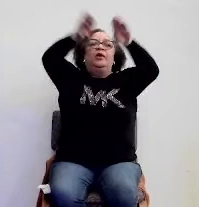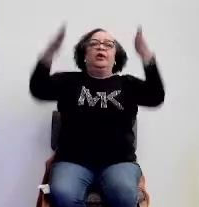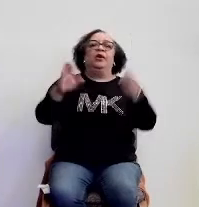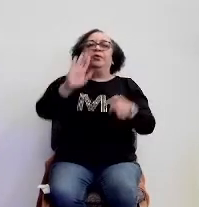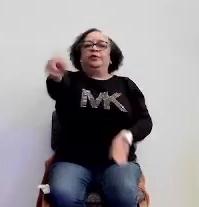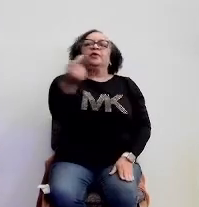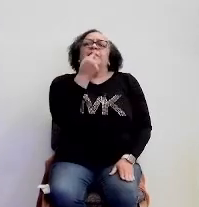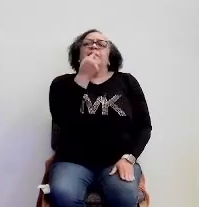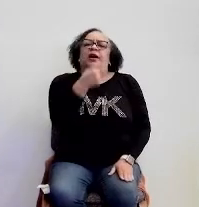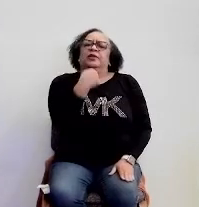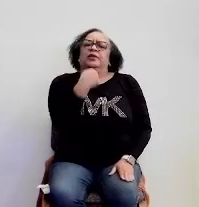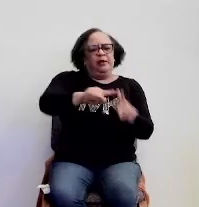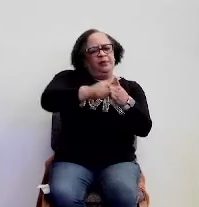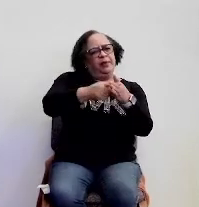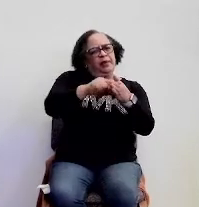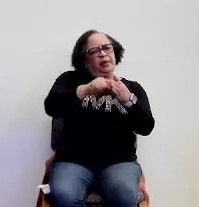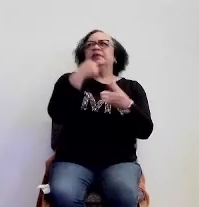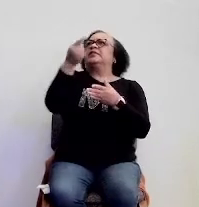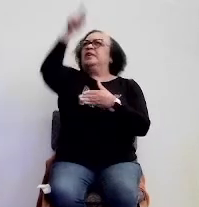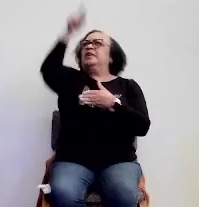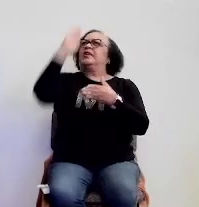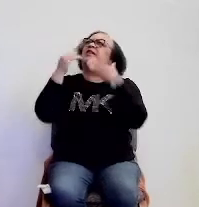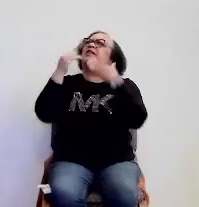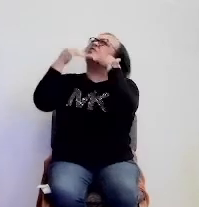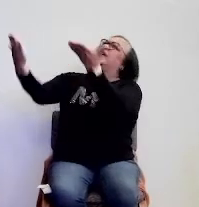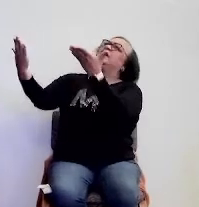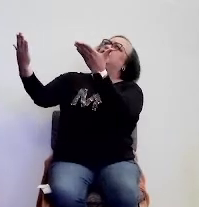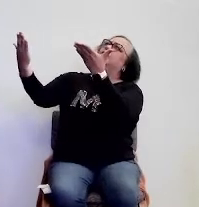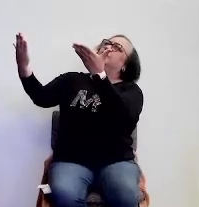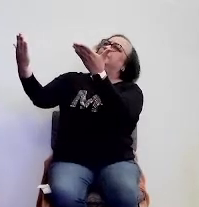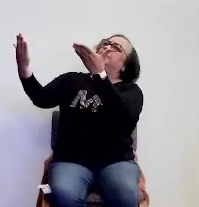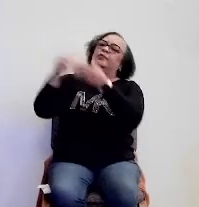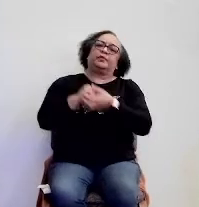mouth and begin to tell him, thank you.